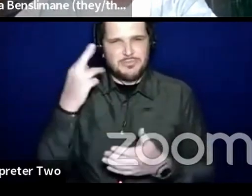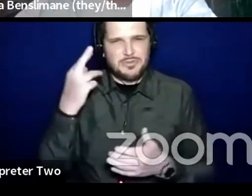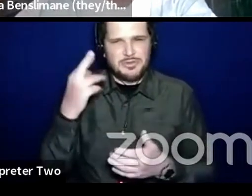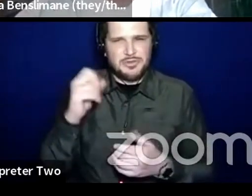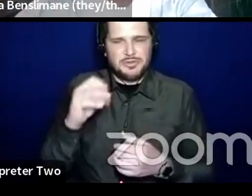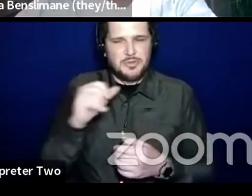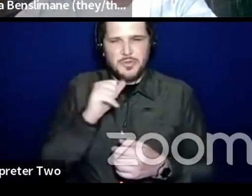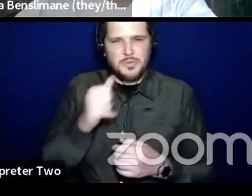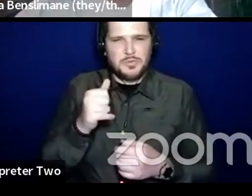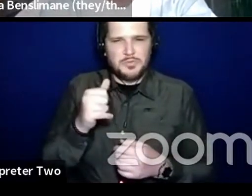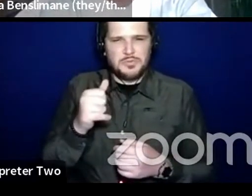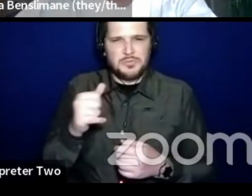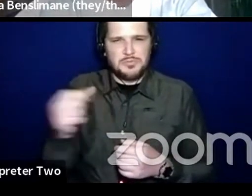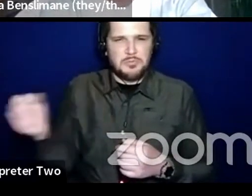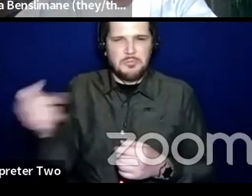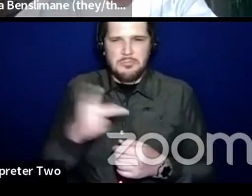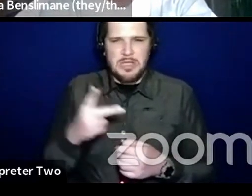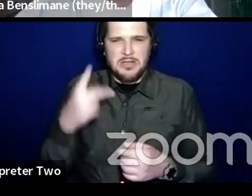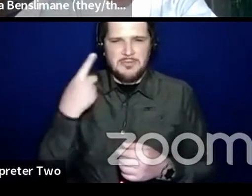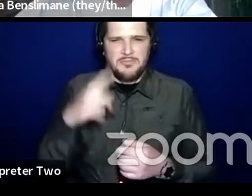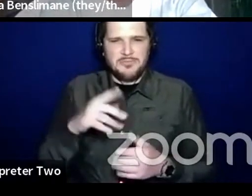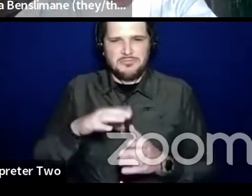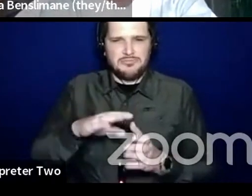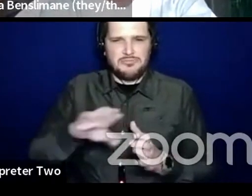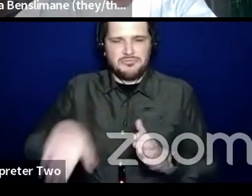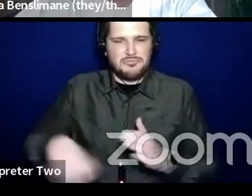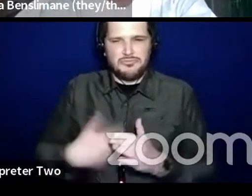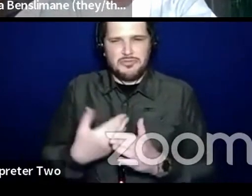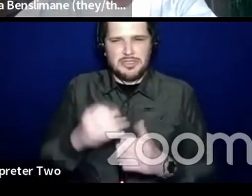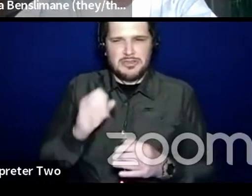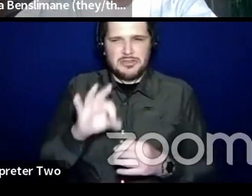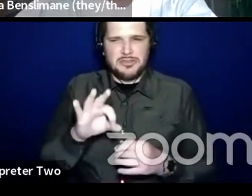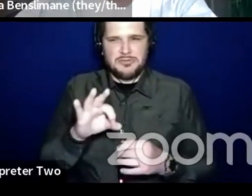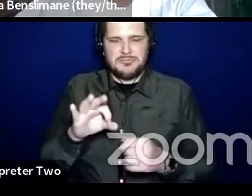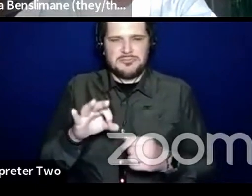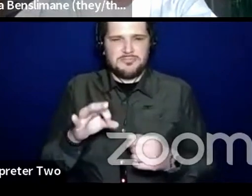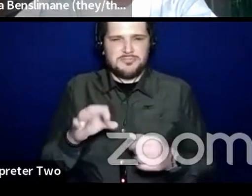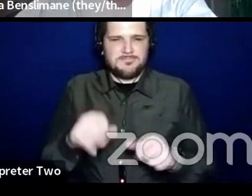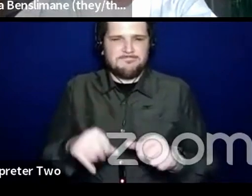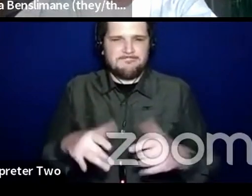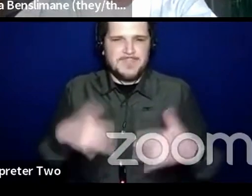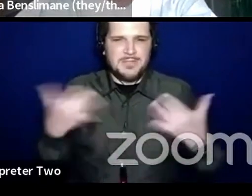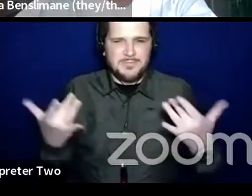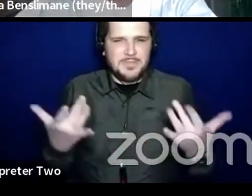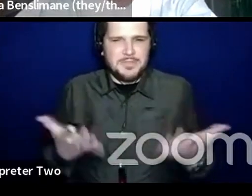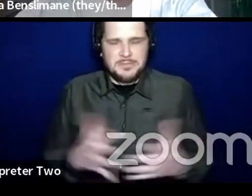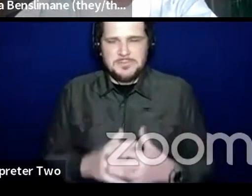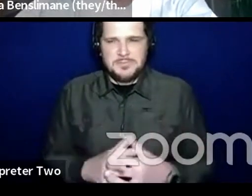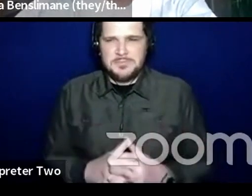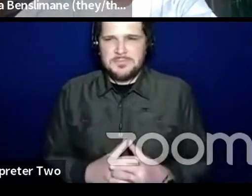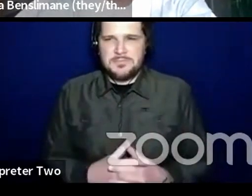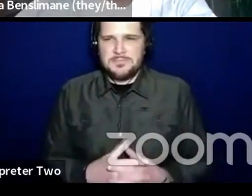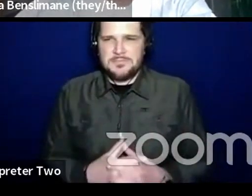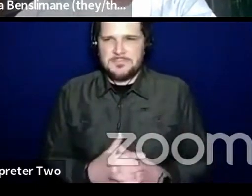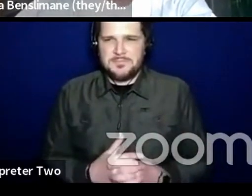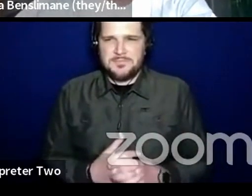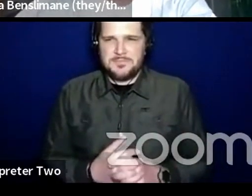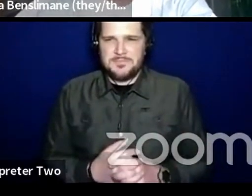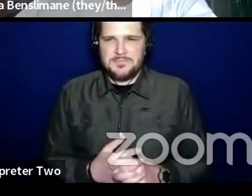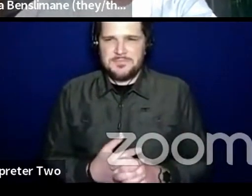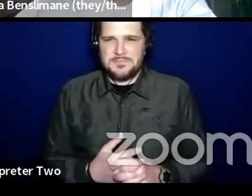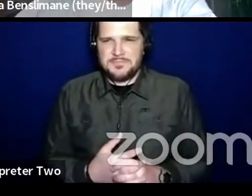so won't be staying for the rest of the panel. So yeah, so I